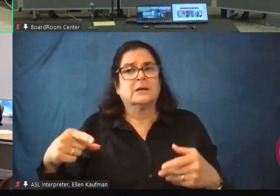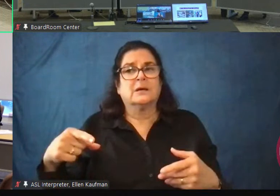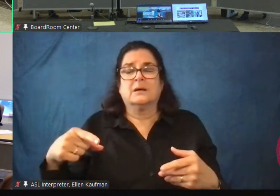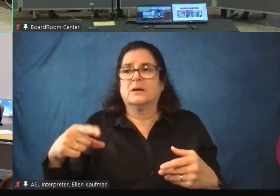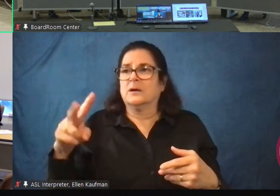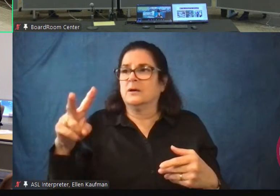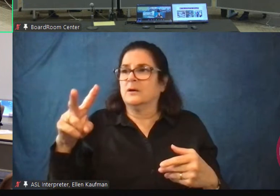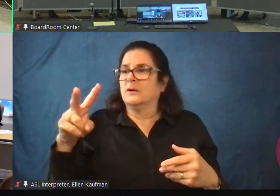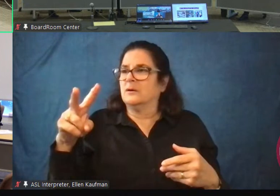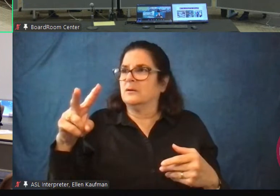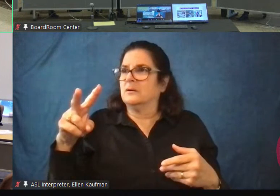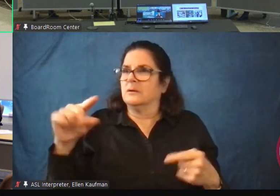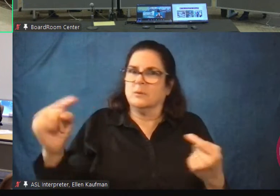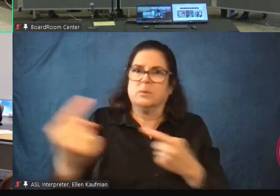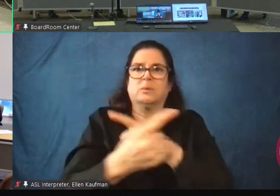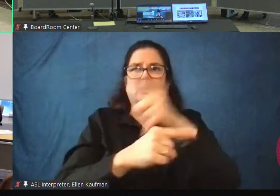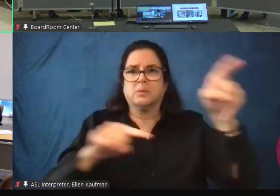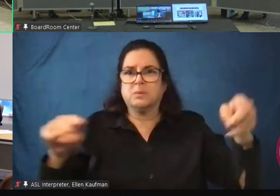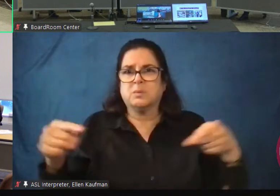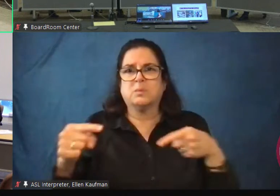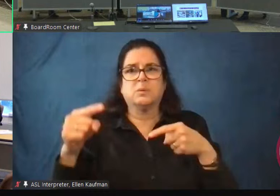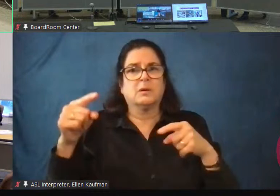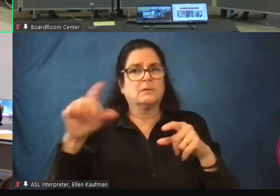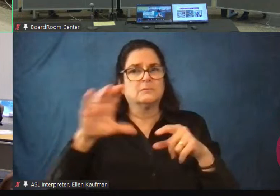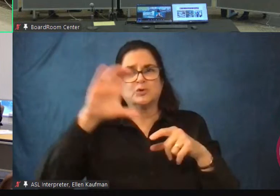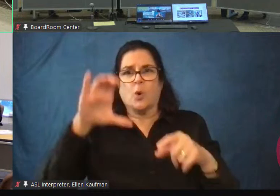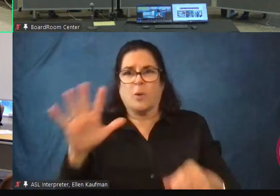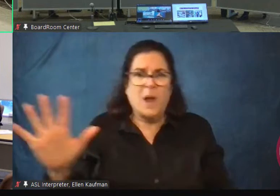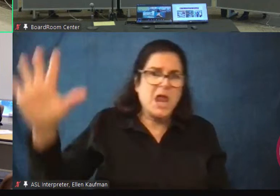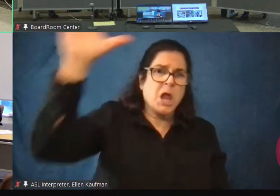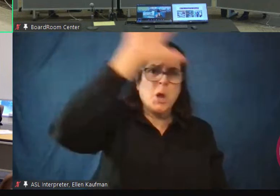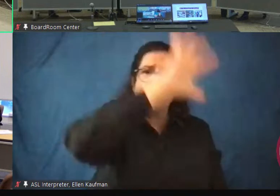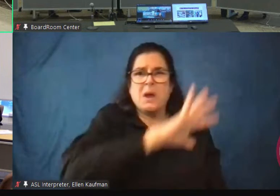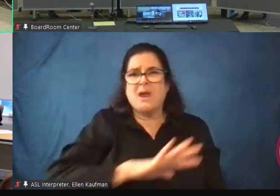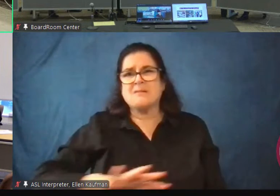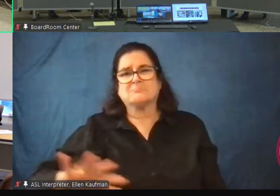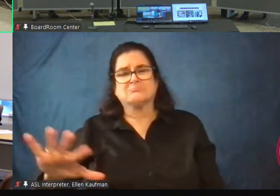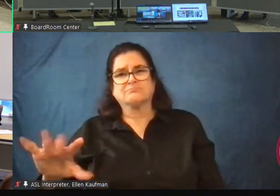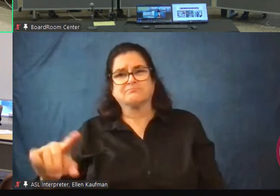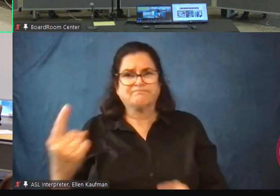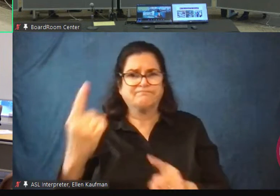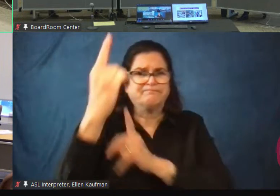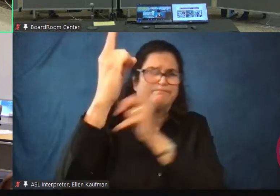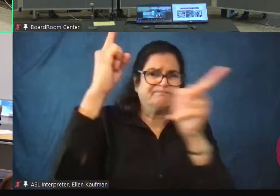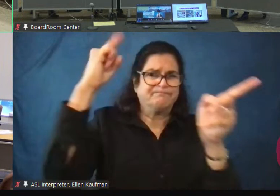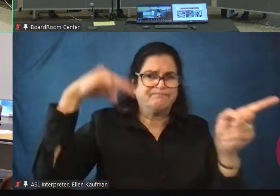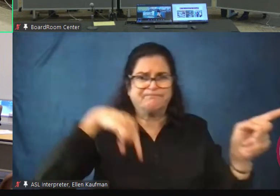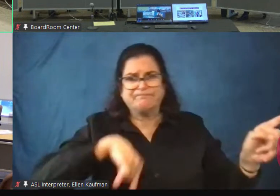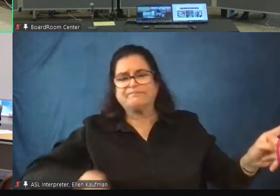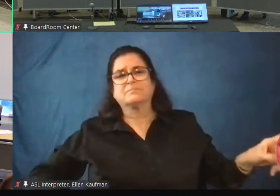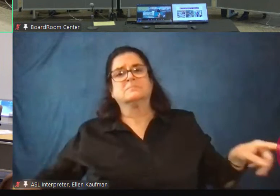day. And it is a very complex system to provide safety to.